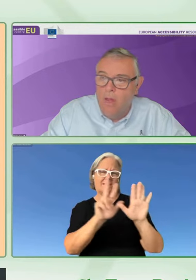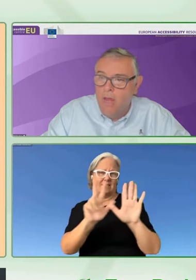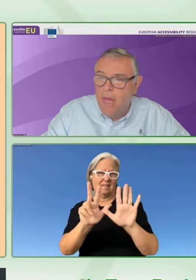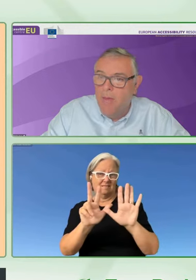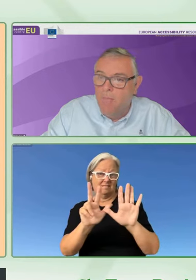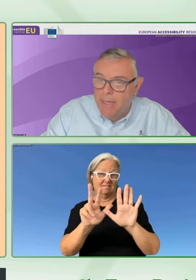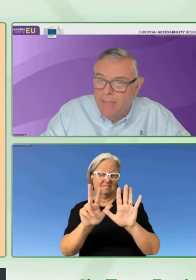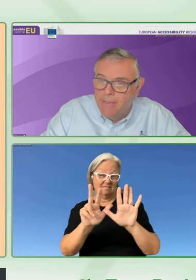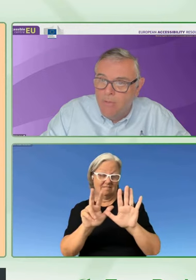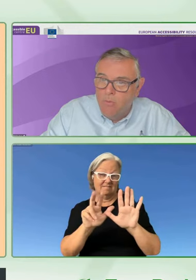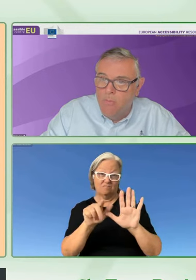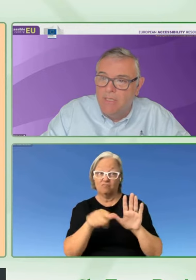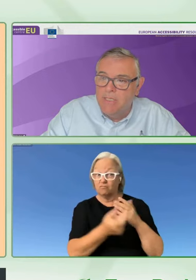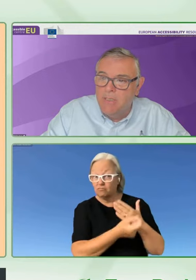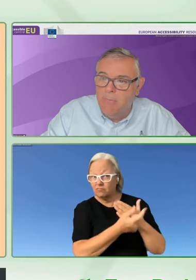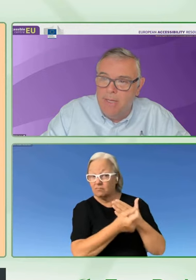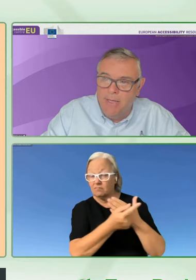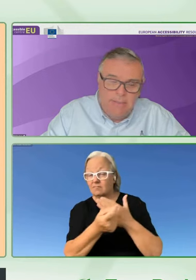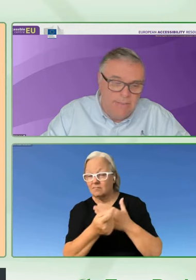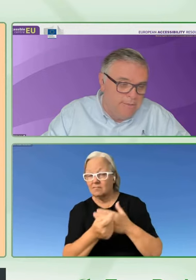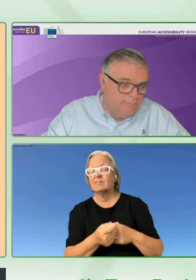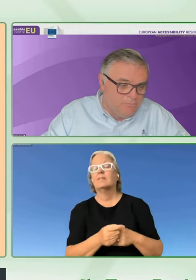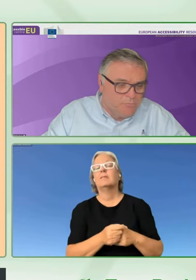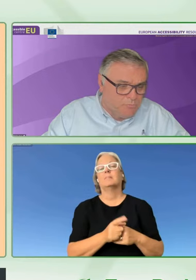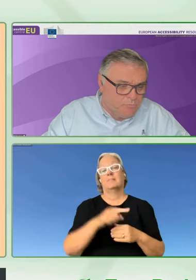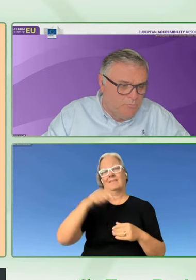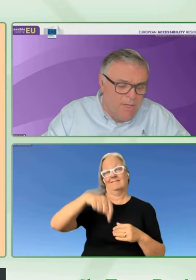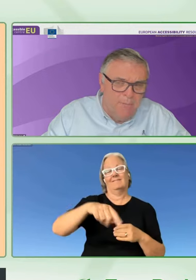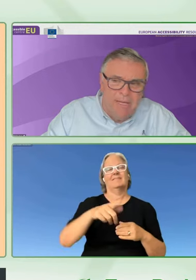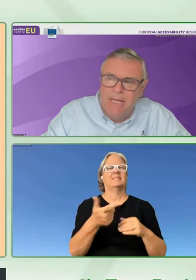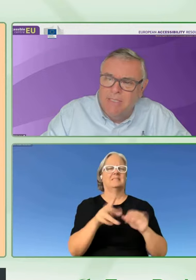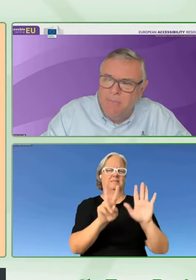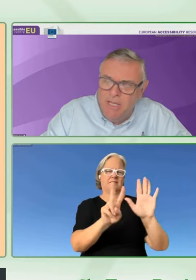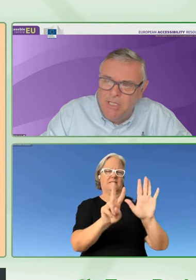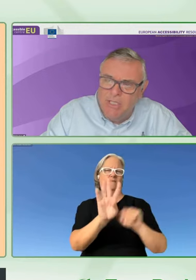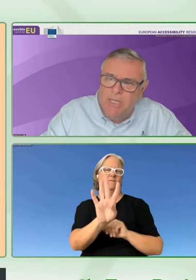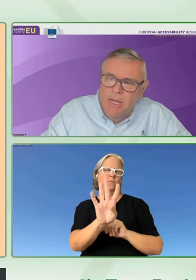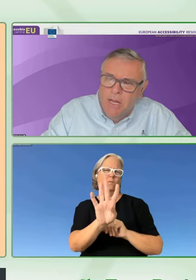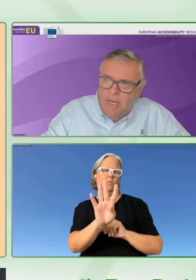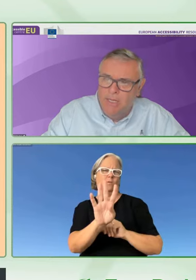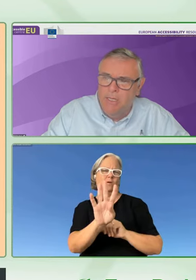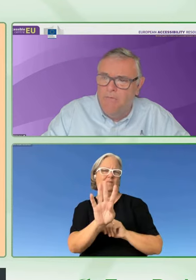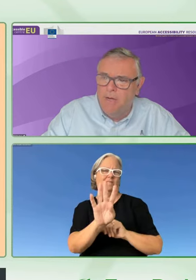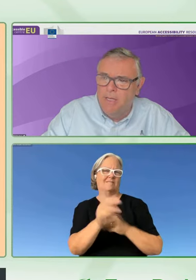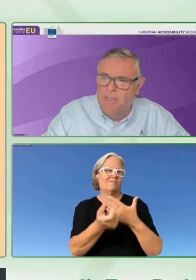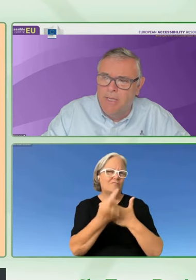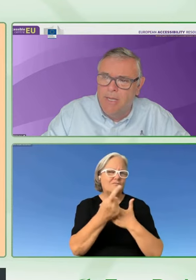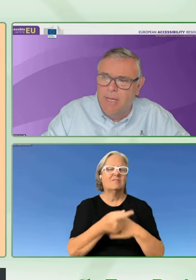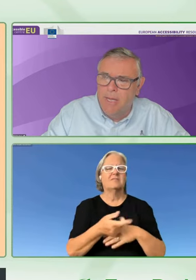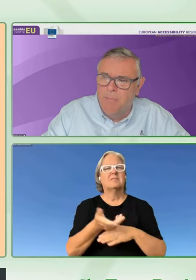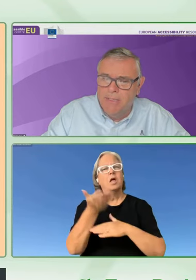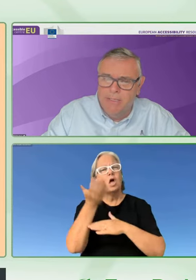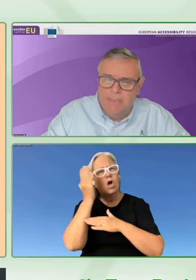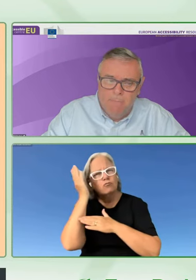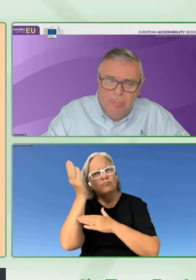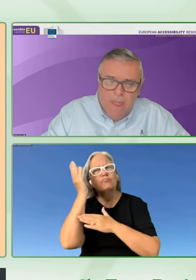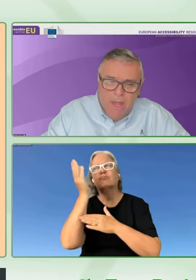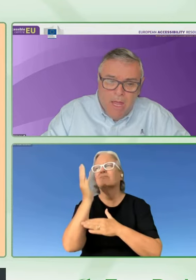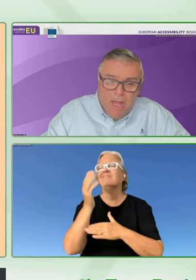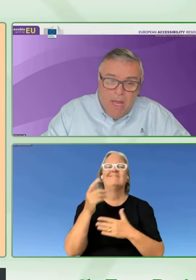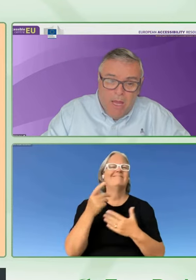74 events. We participate in speeches in different